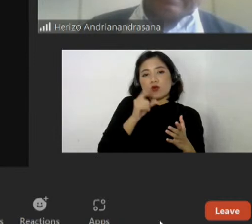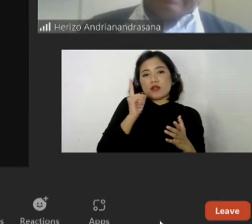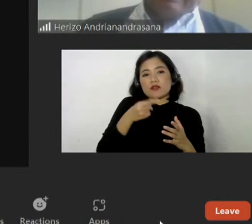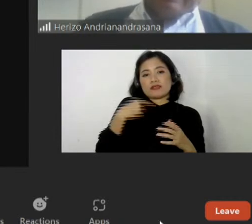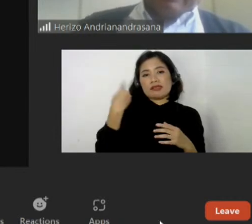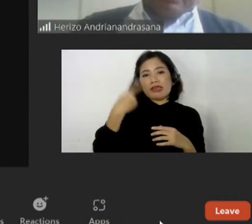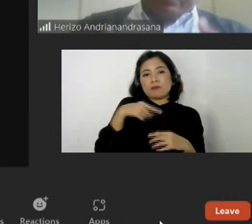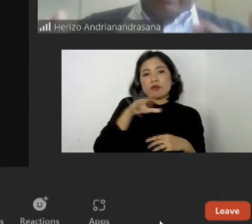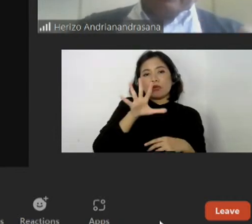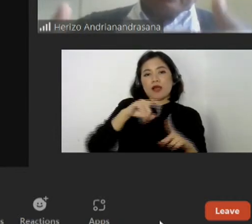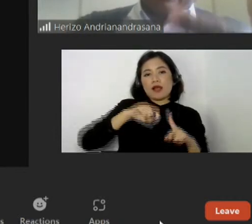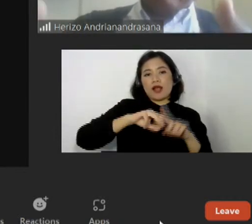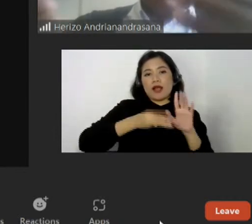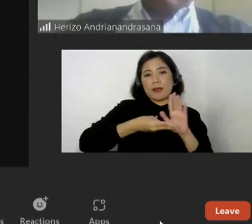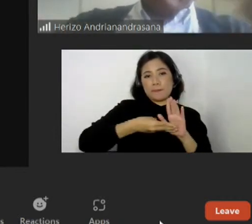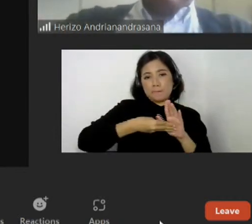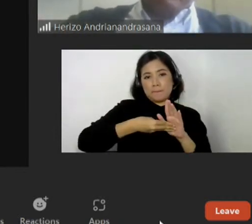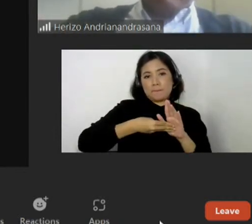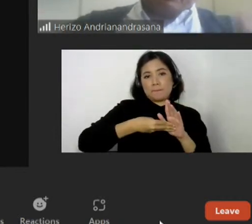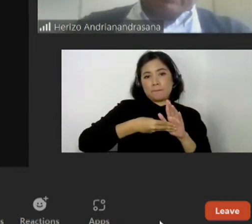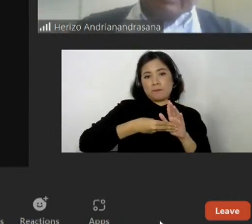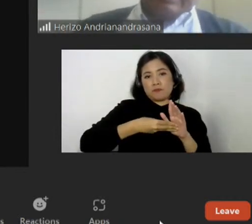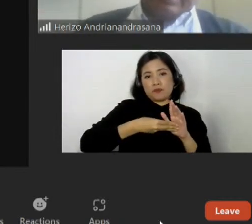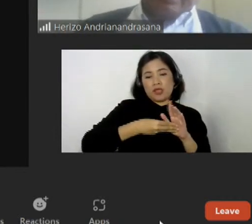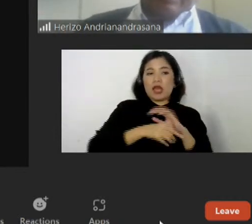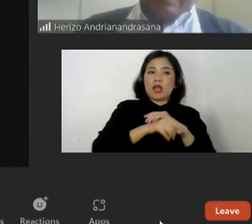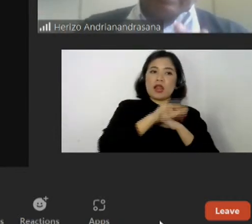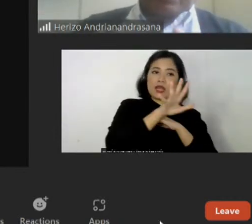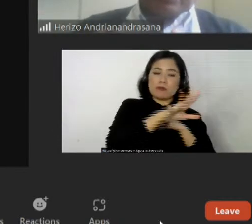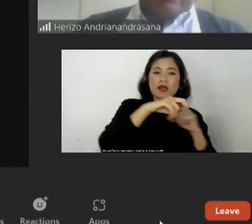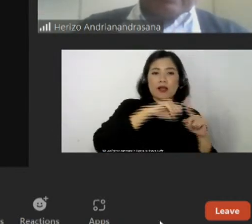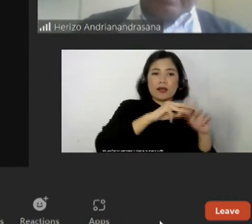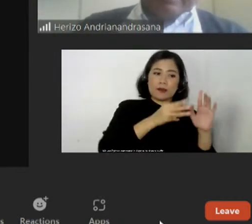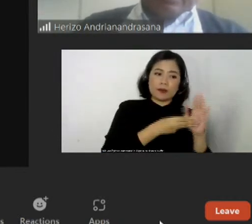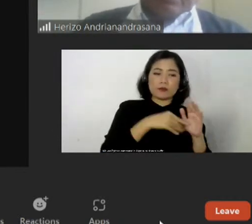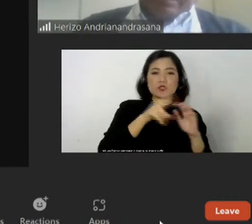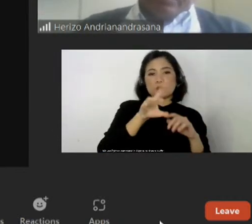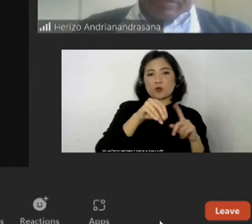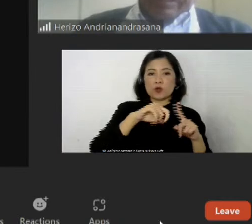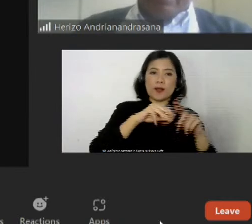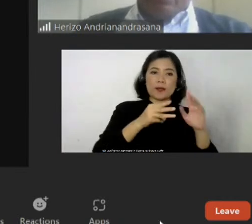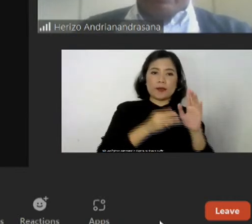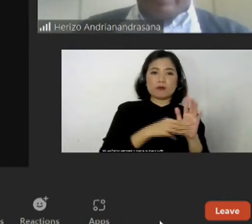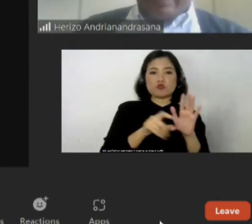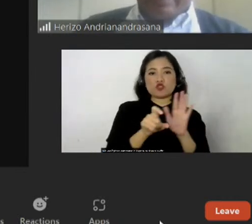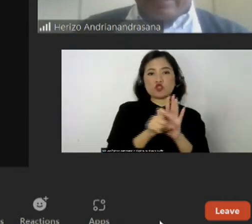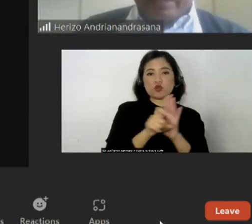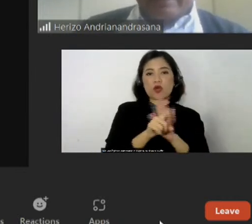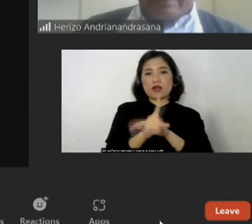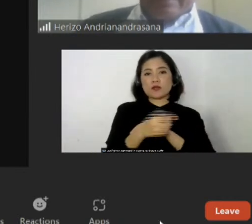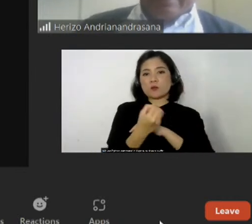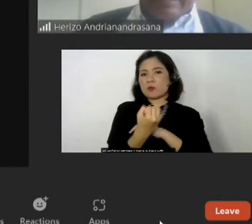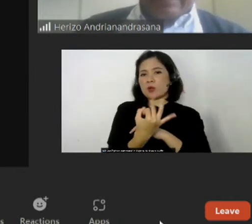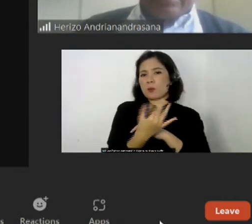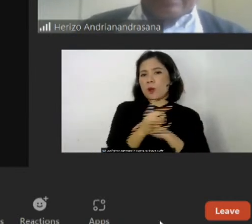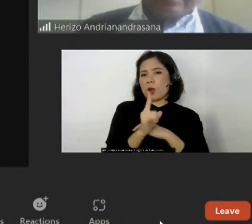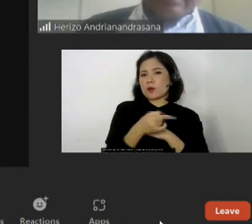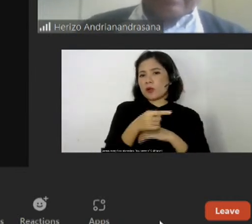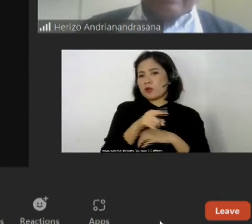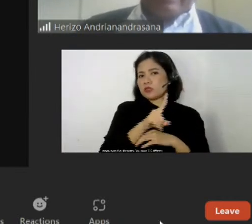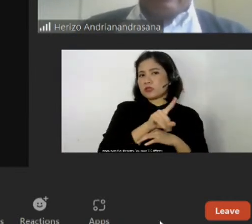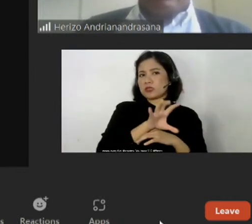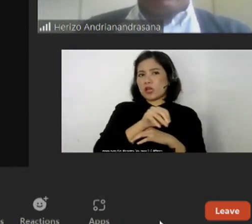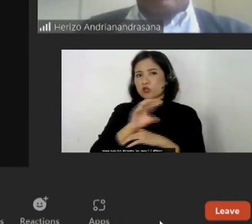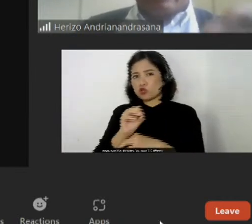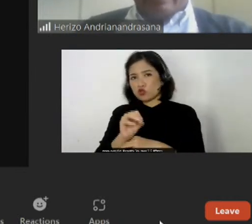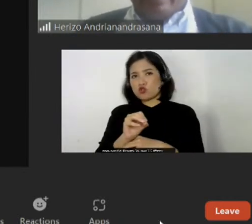kilometers, 5, 10, until 50 kilometers around each of them. So we had, for example, in 2008, we had 600